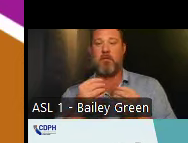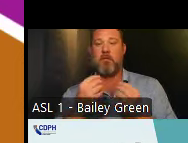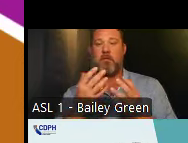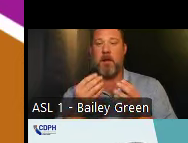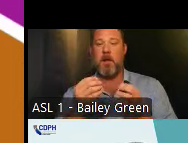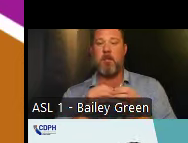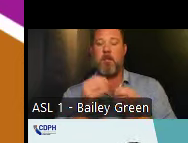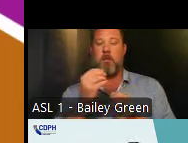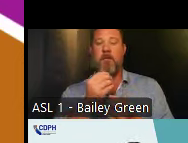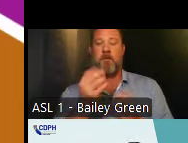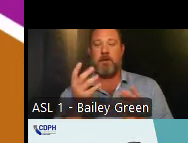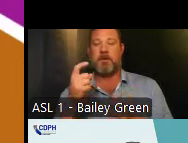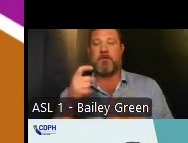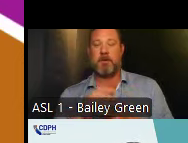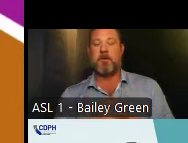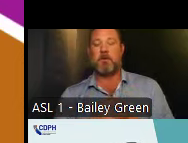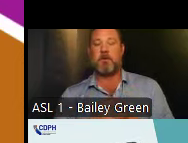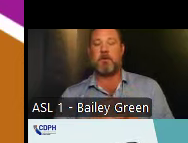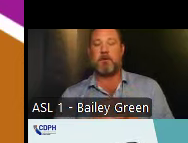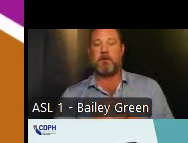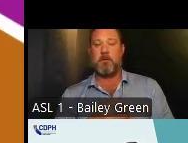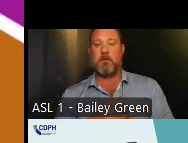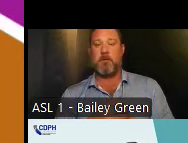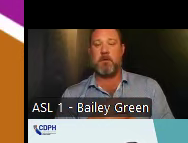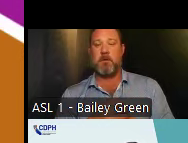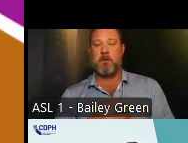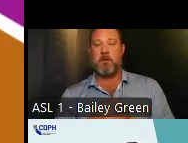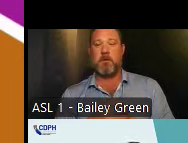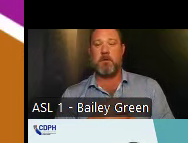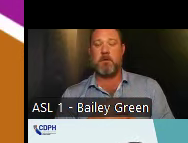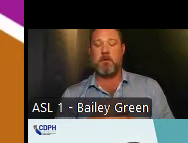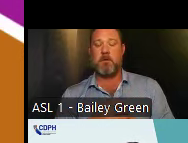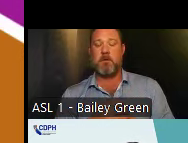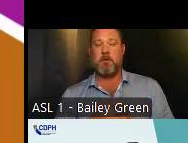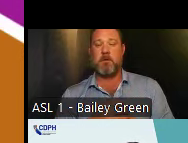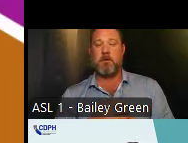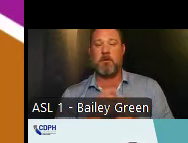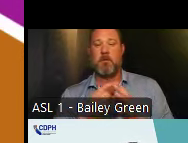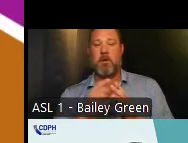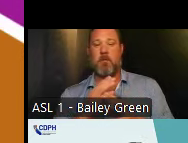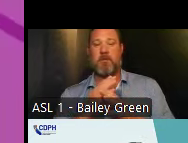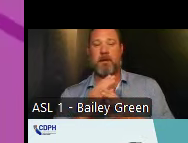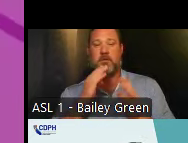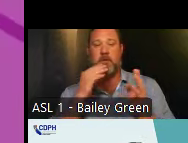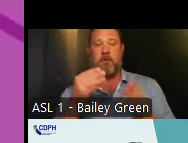further information if needed. So I'm going to start with our prevention focus area.